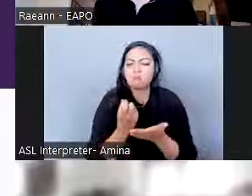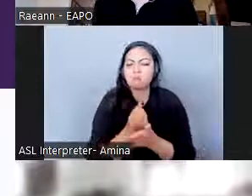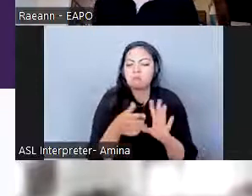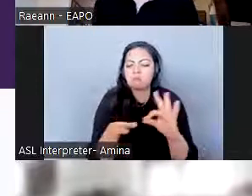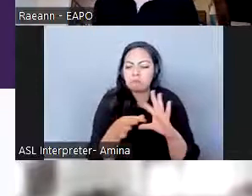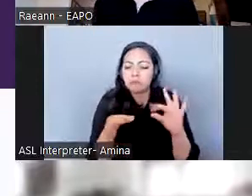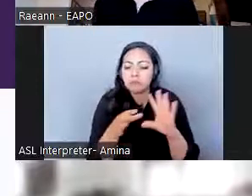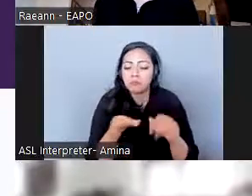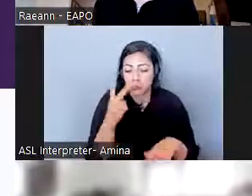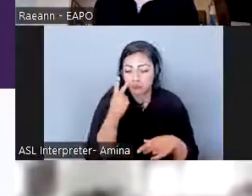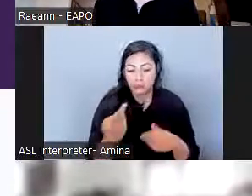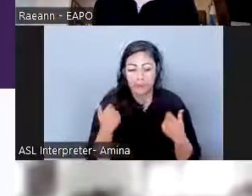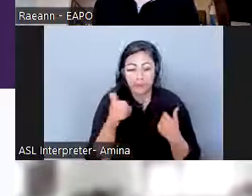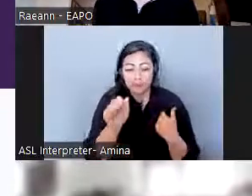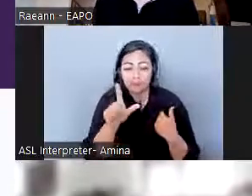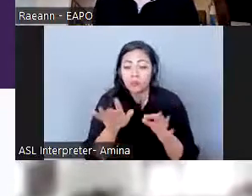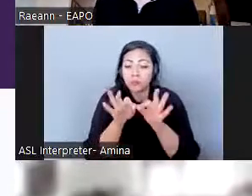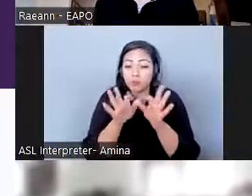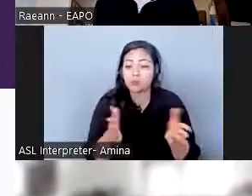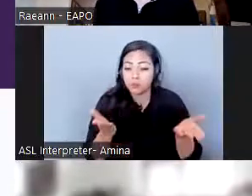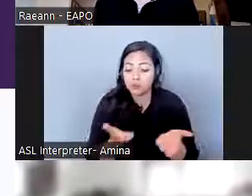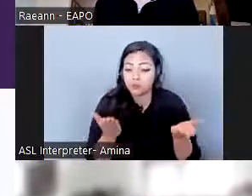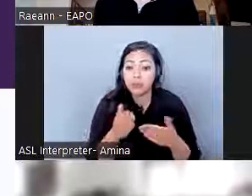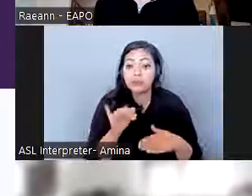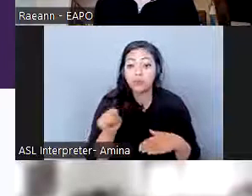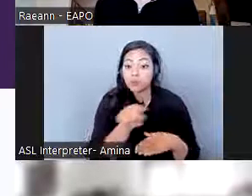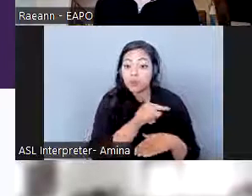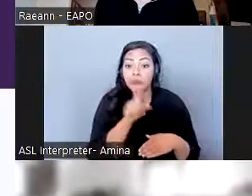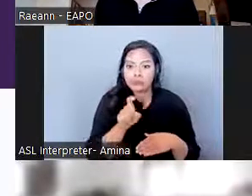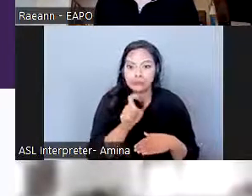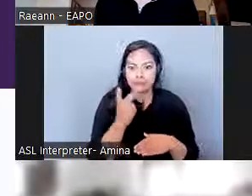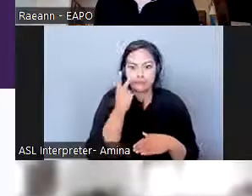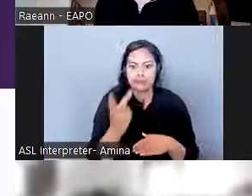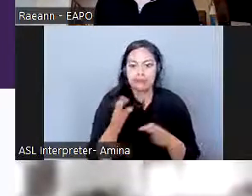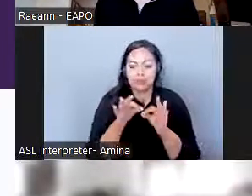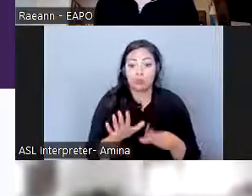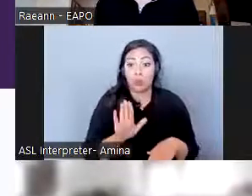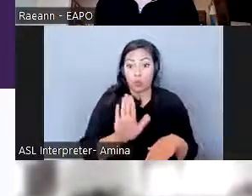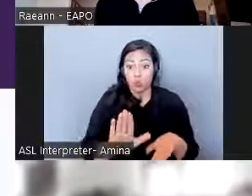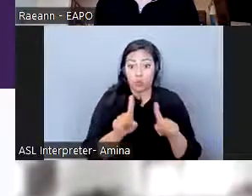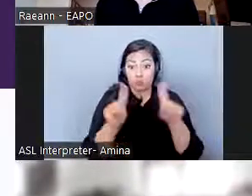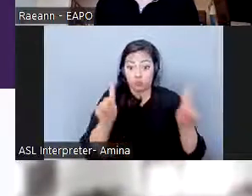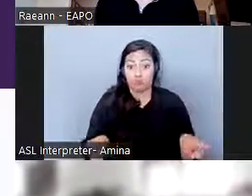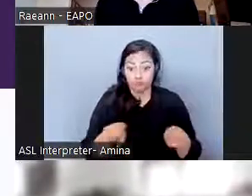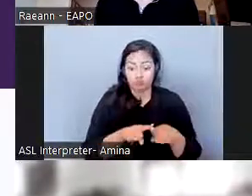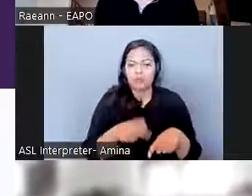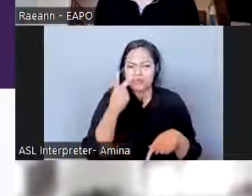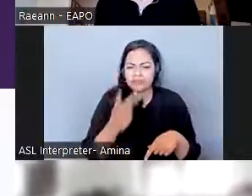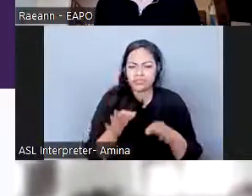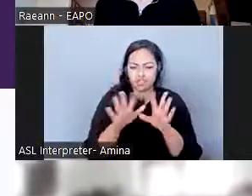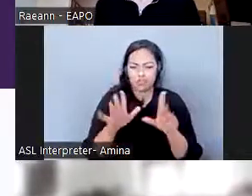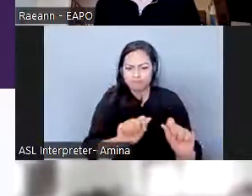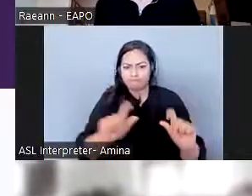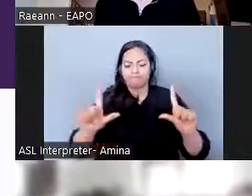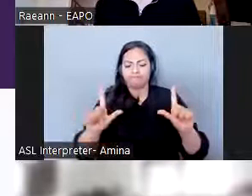today. If you would like to pin them on your own screen or make their images visually larger,